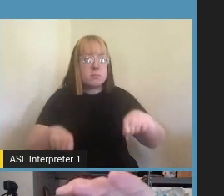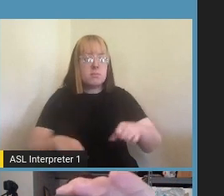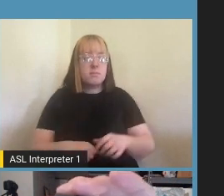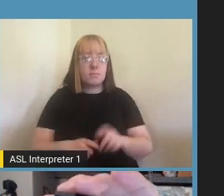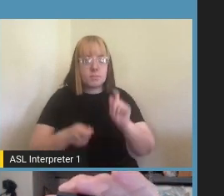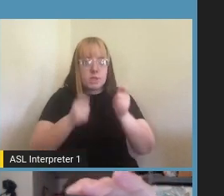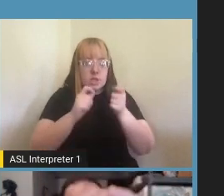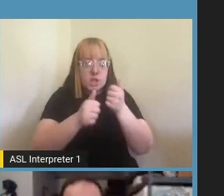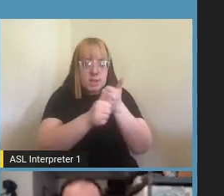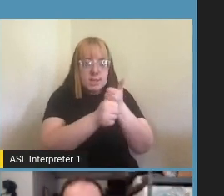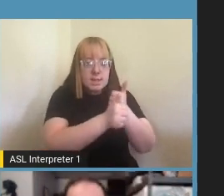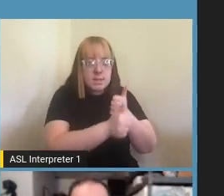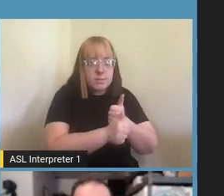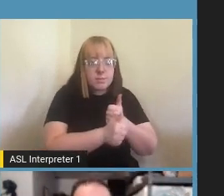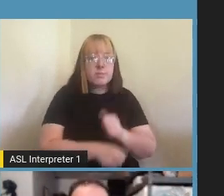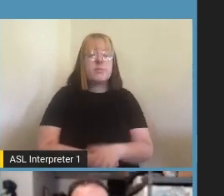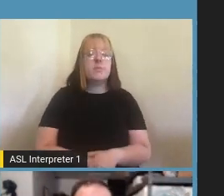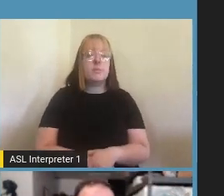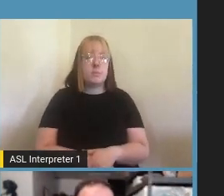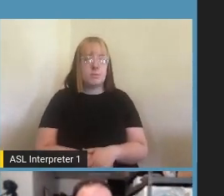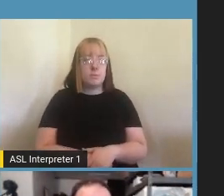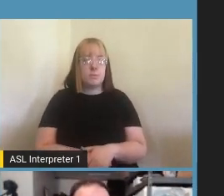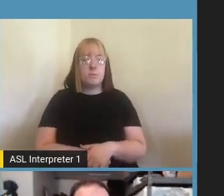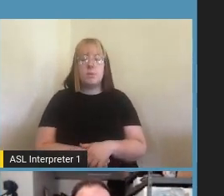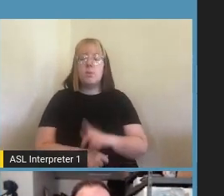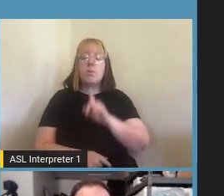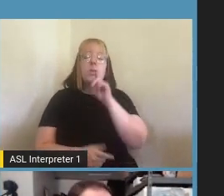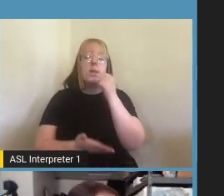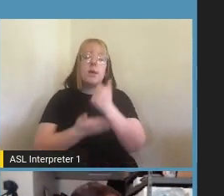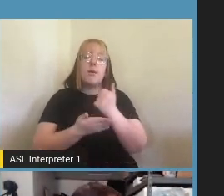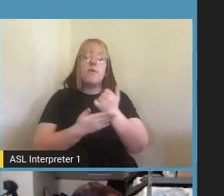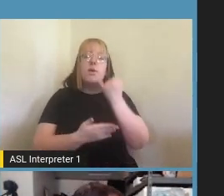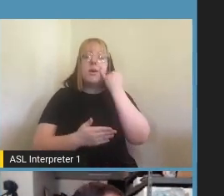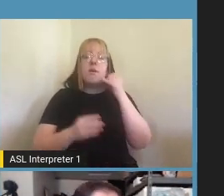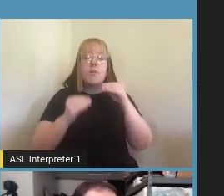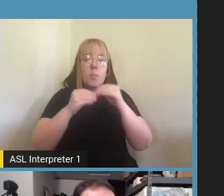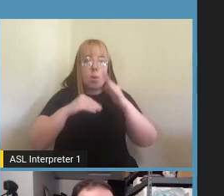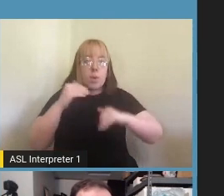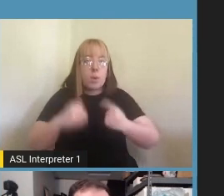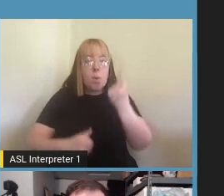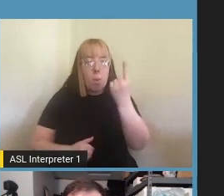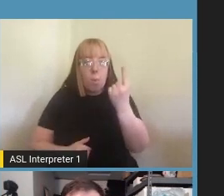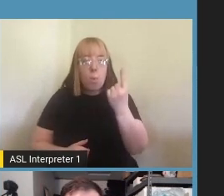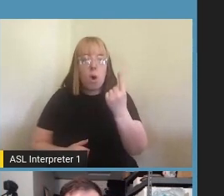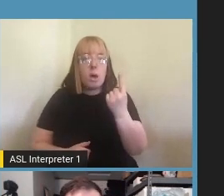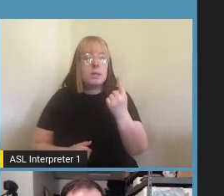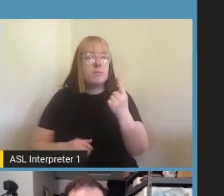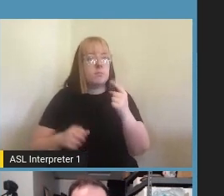They're really helpful if you need to get more than just one microphone source into your camera recording.